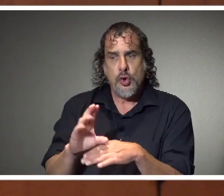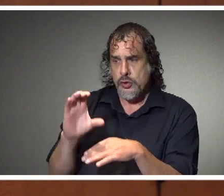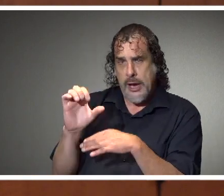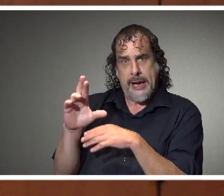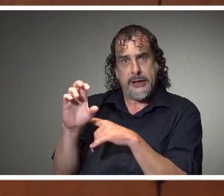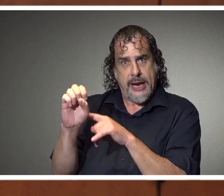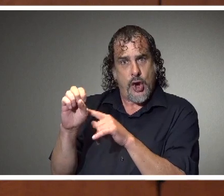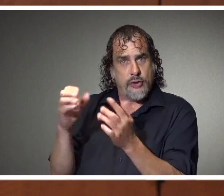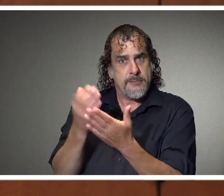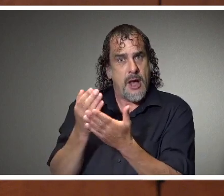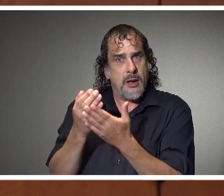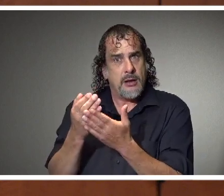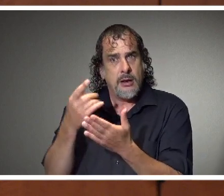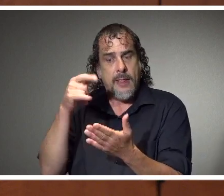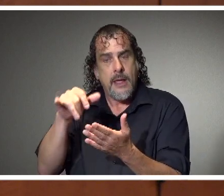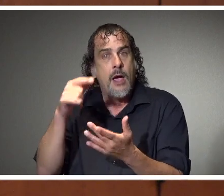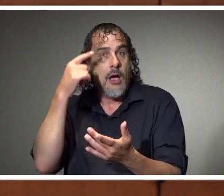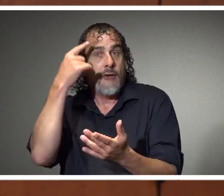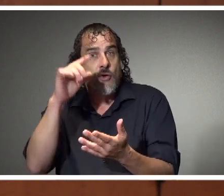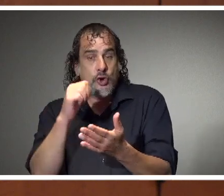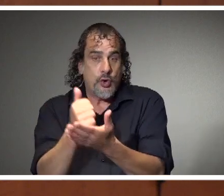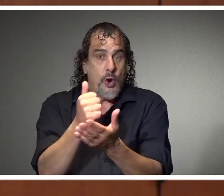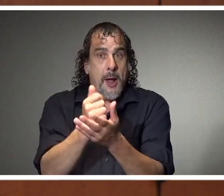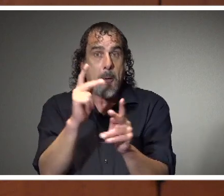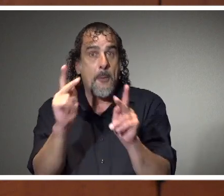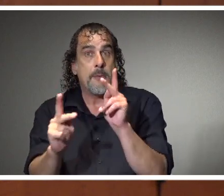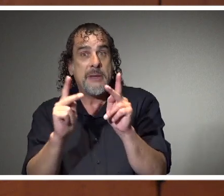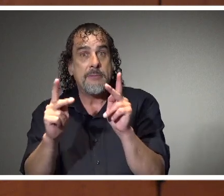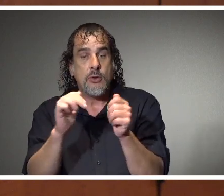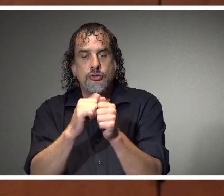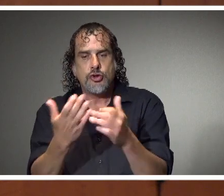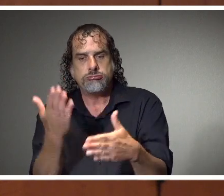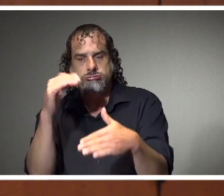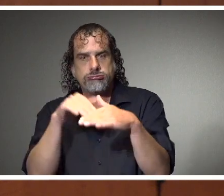funds to help these Mississippians to re-enter the workforce.